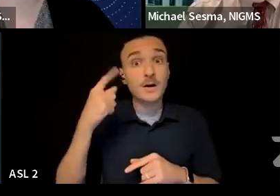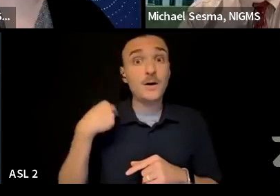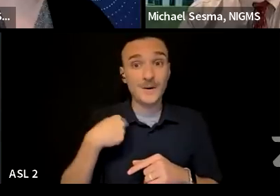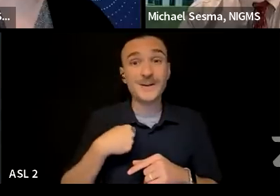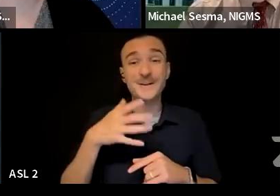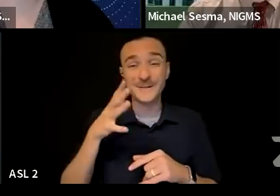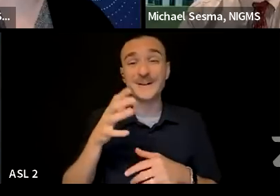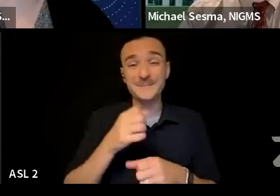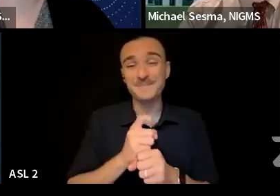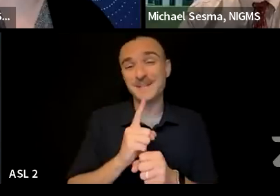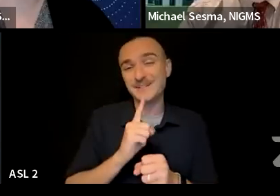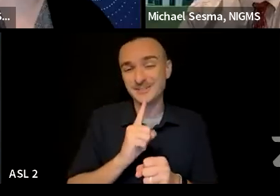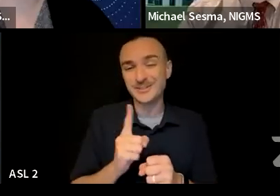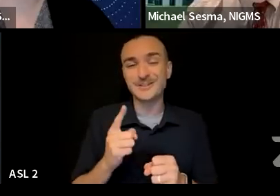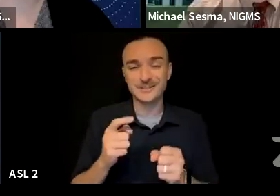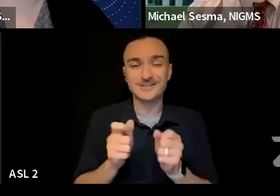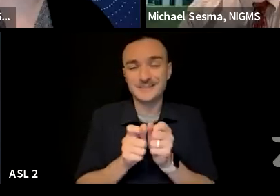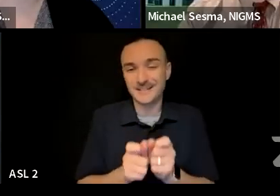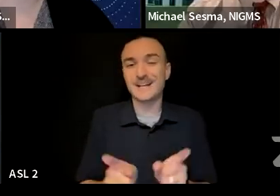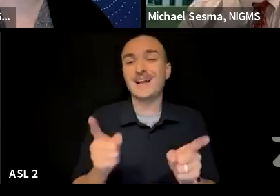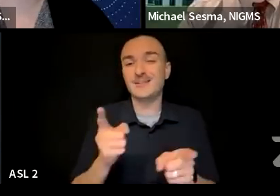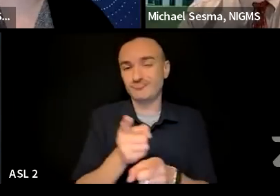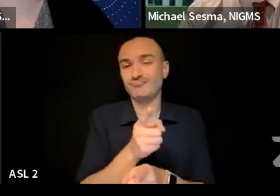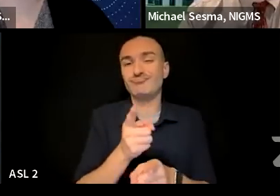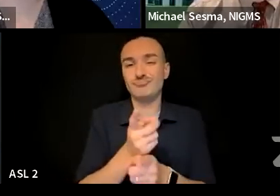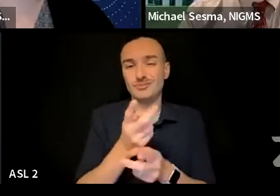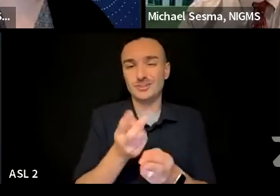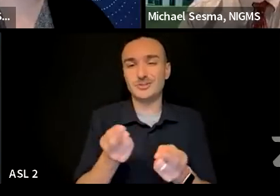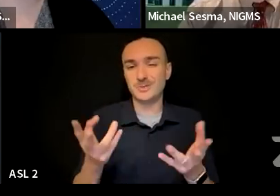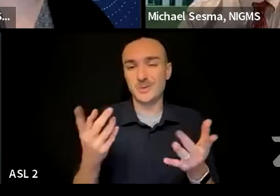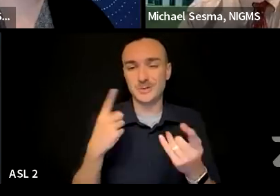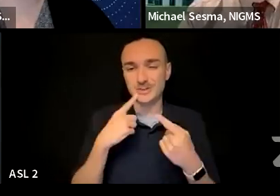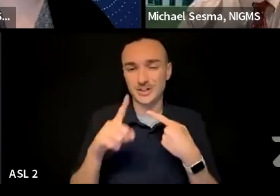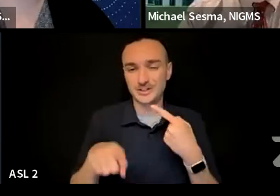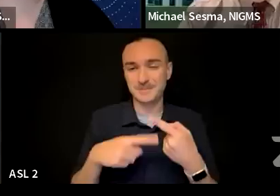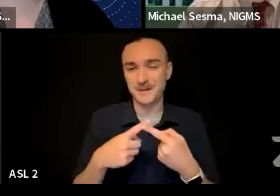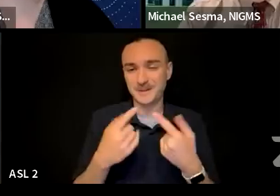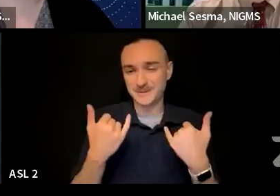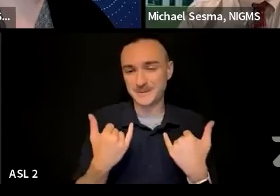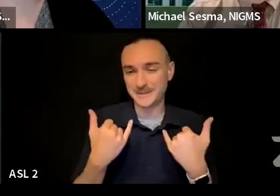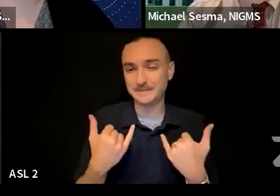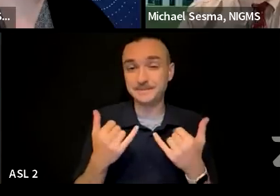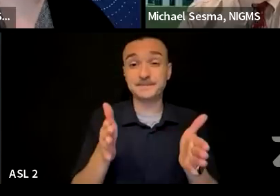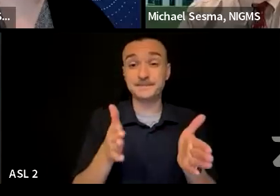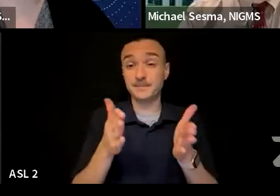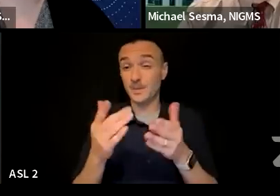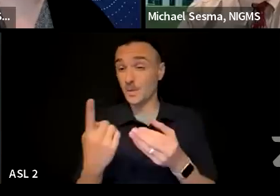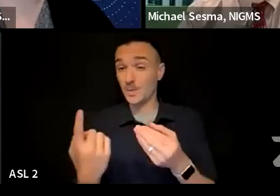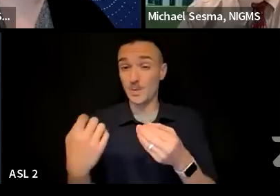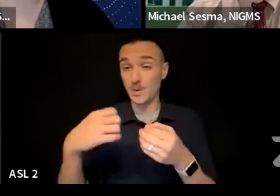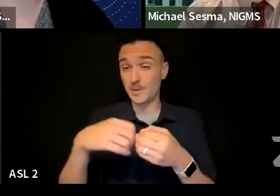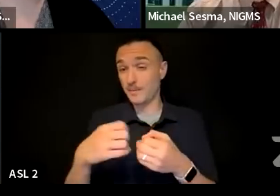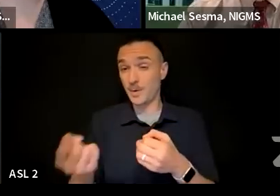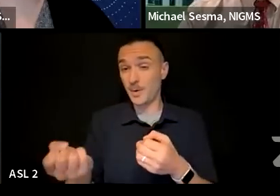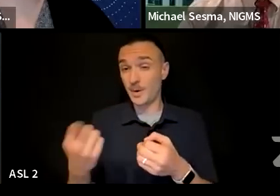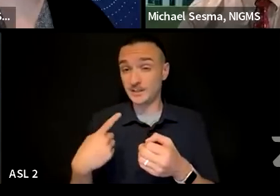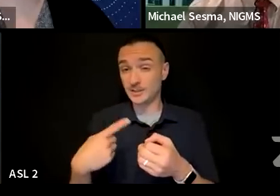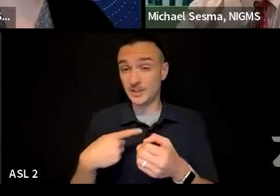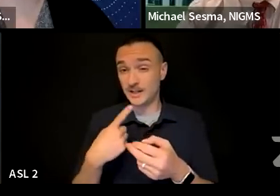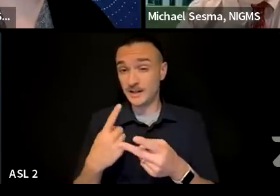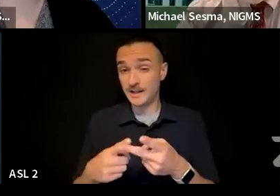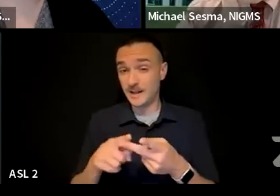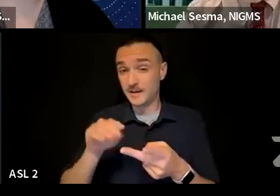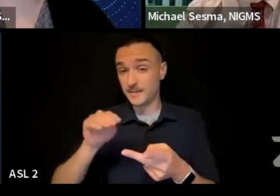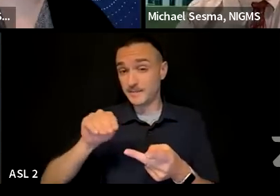the resources that we have been discussing today. So let's just do one more question, and we'll see, Mike, how quickly you can